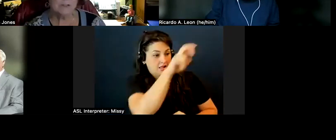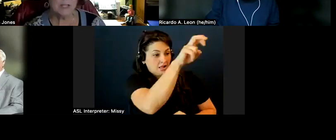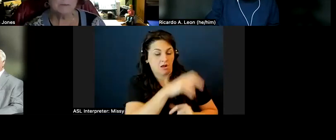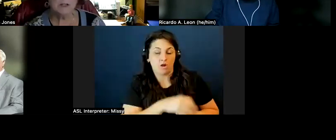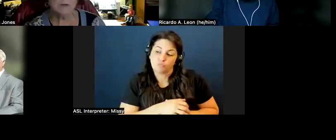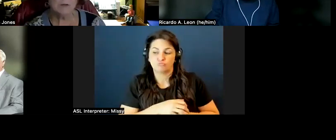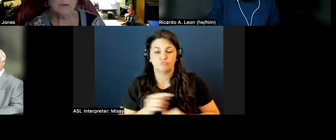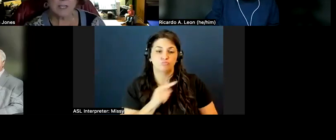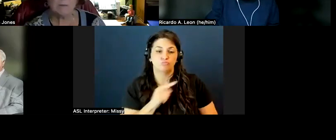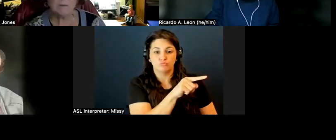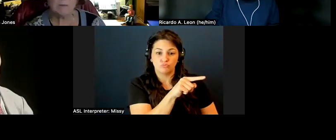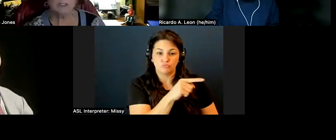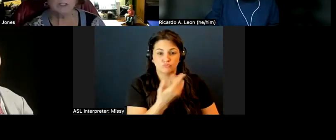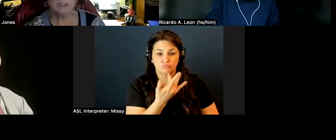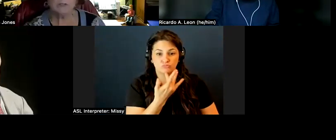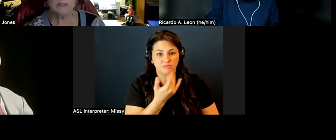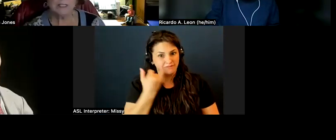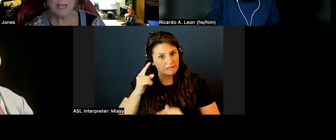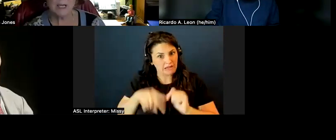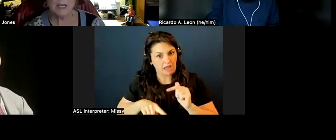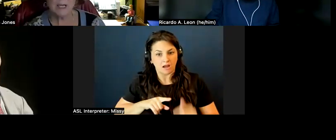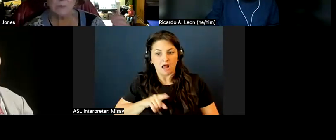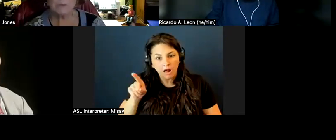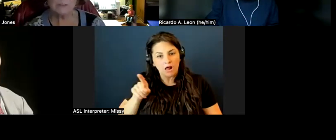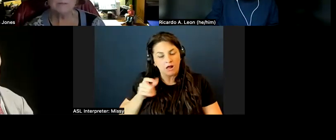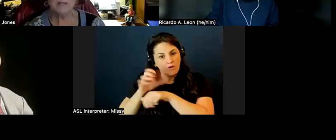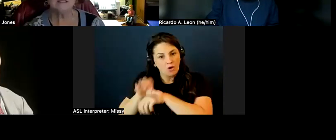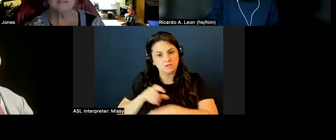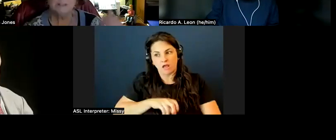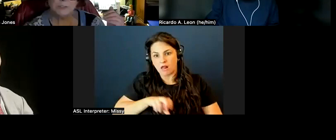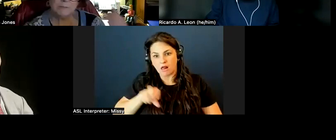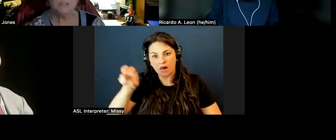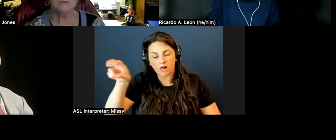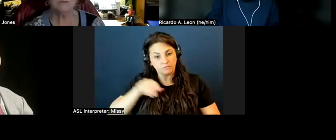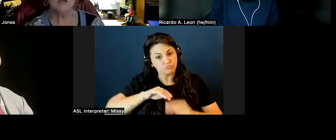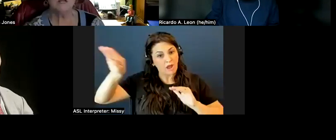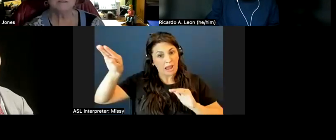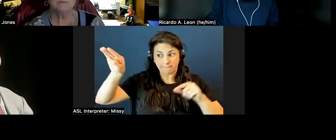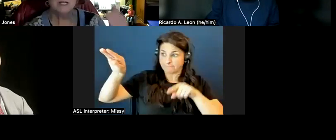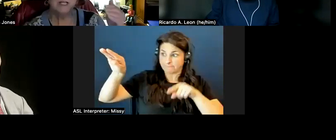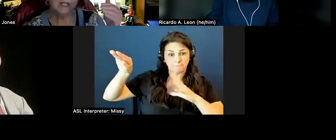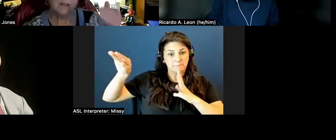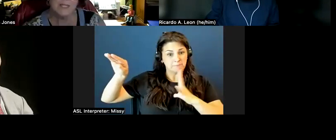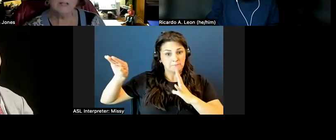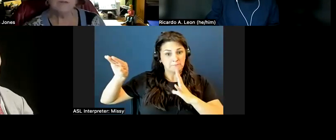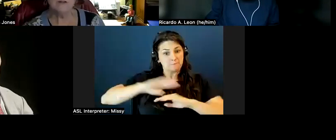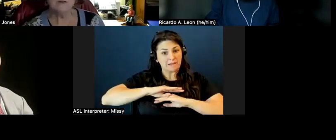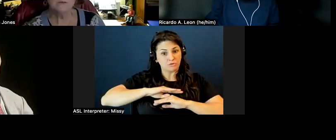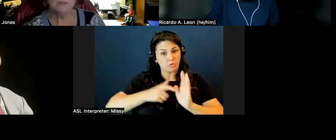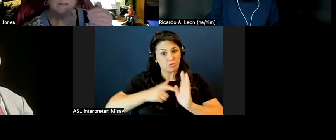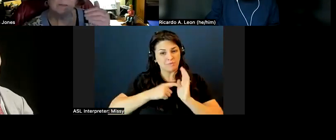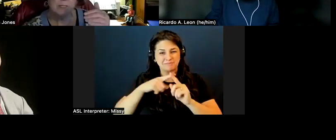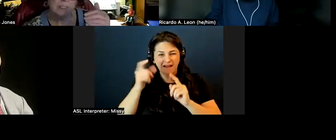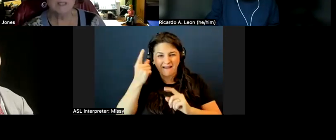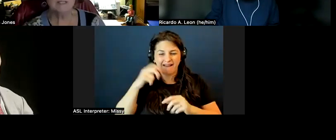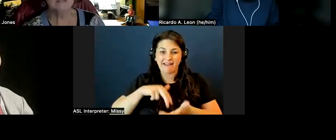that was, talking about that and really illustrating that, yeah, the ramp was compliant. You would meet your requirements, but the elevator